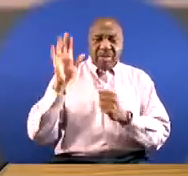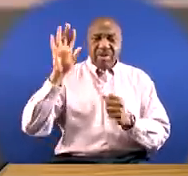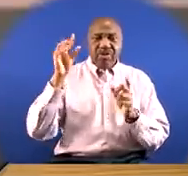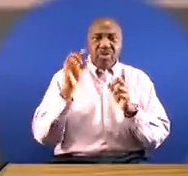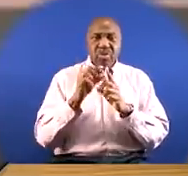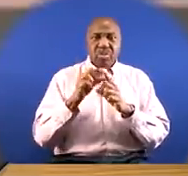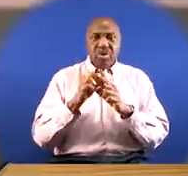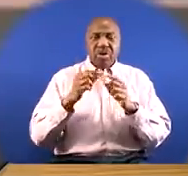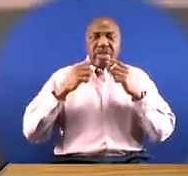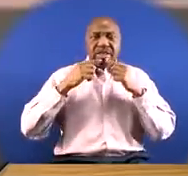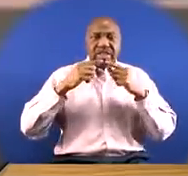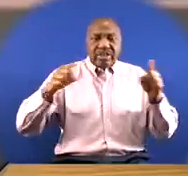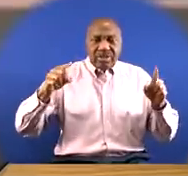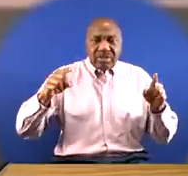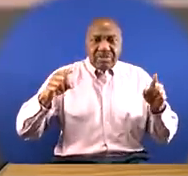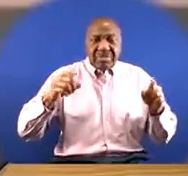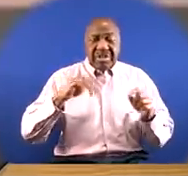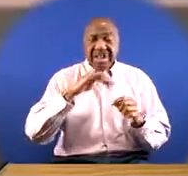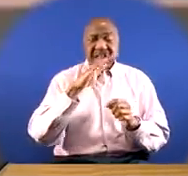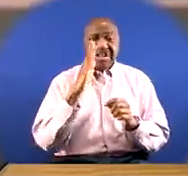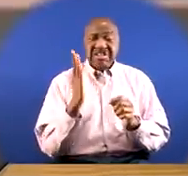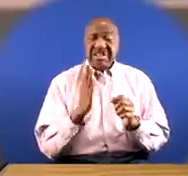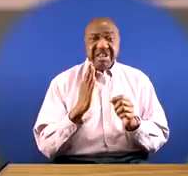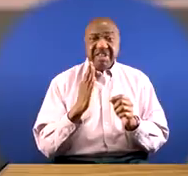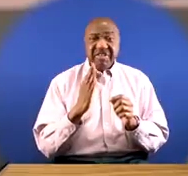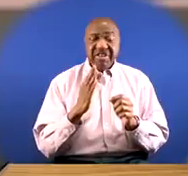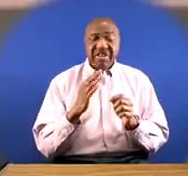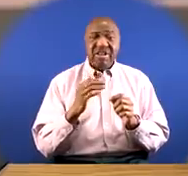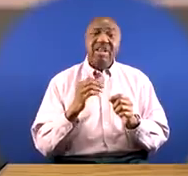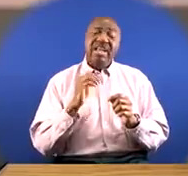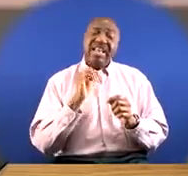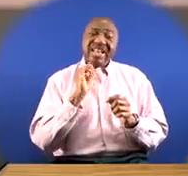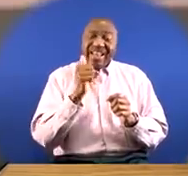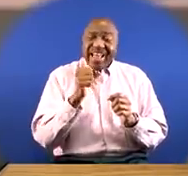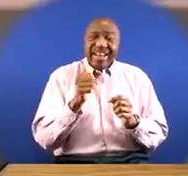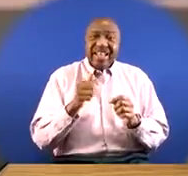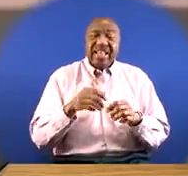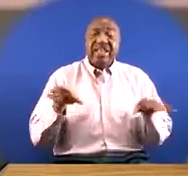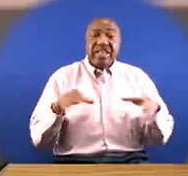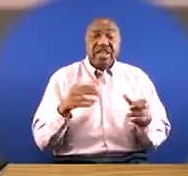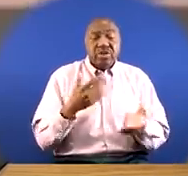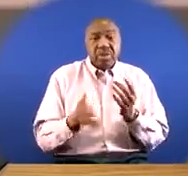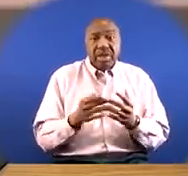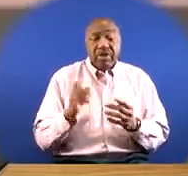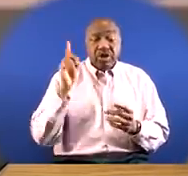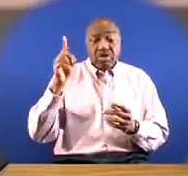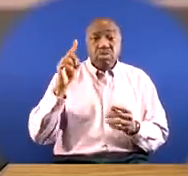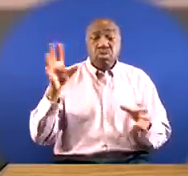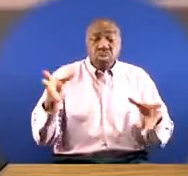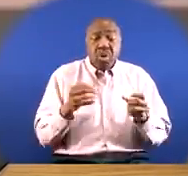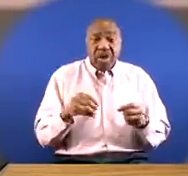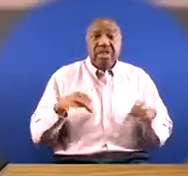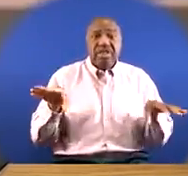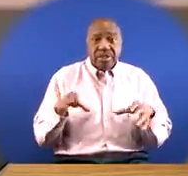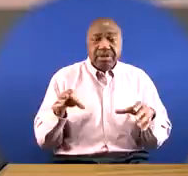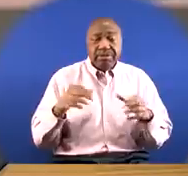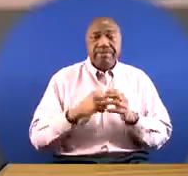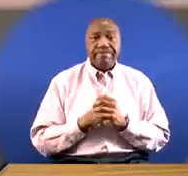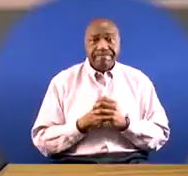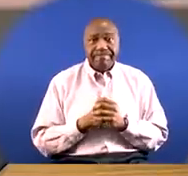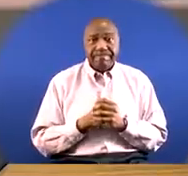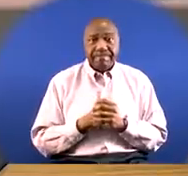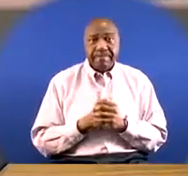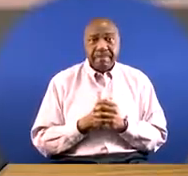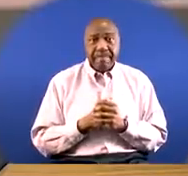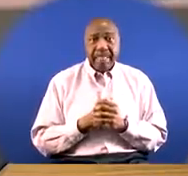forth and never returns to your void. It always accomplishes what you send it forth to do, something more miraculous and powerful than